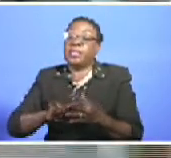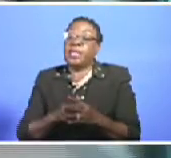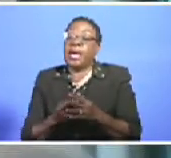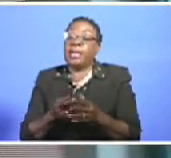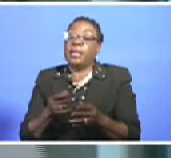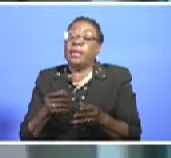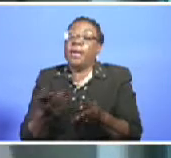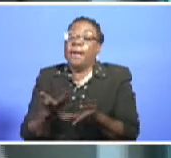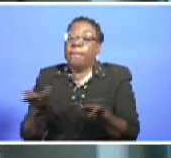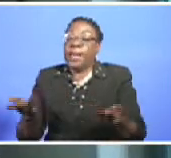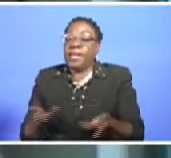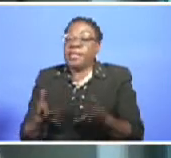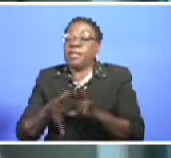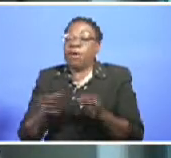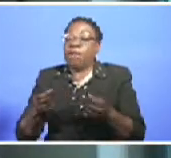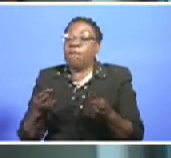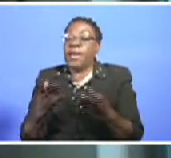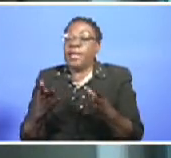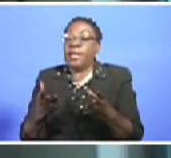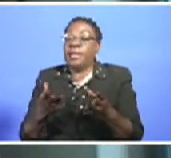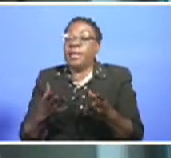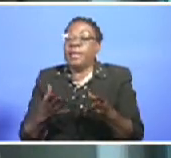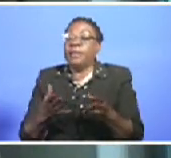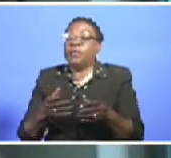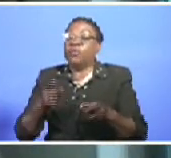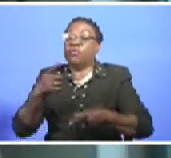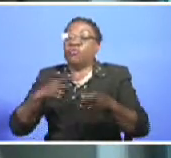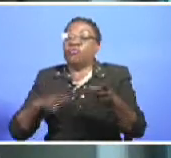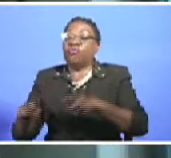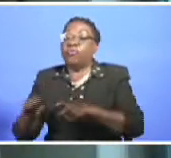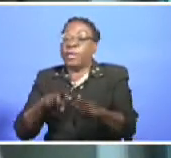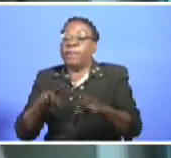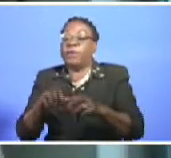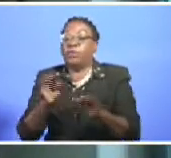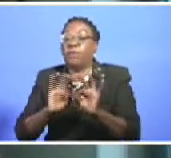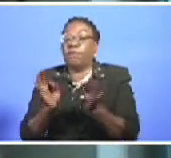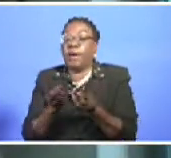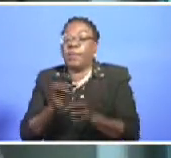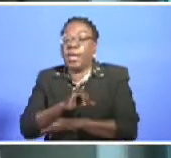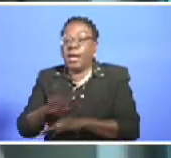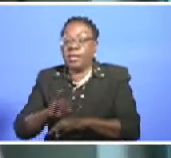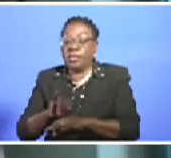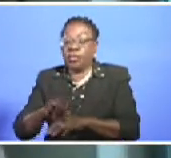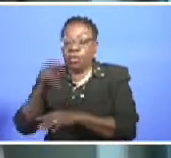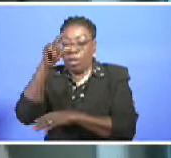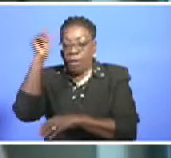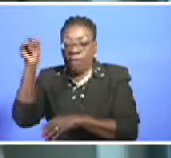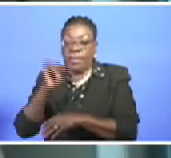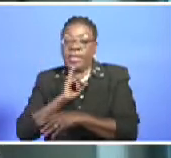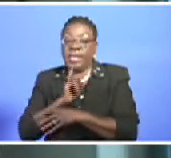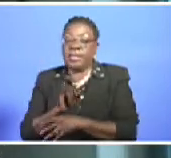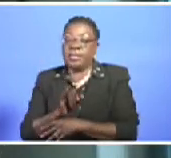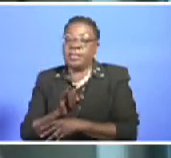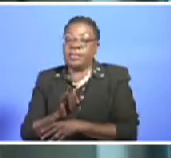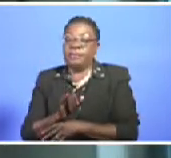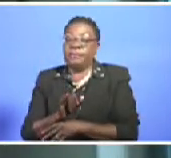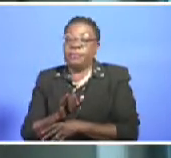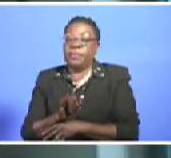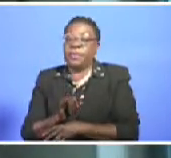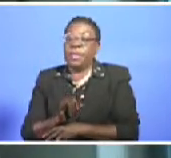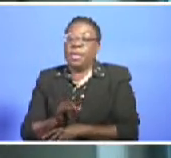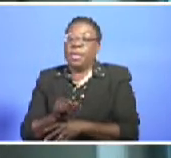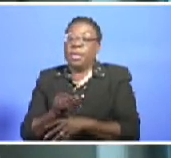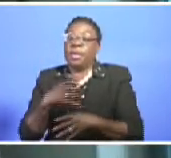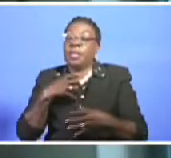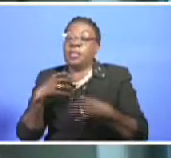many travels into the family islands, we are experiencing a certain level of community spread. So the government is